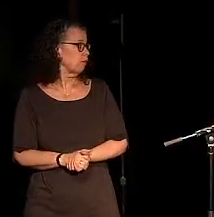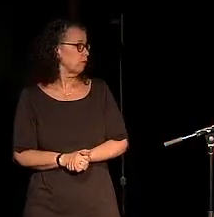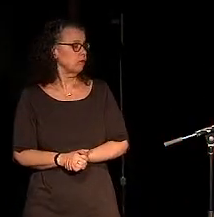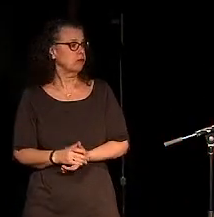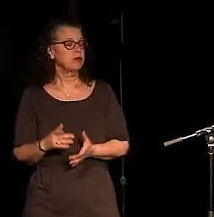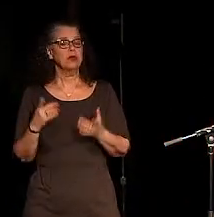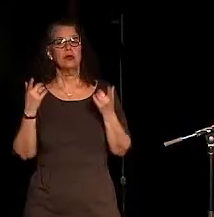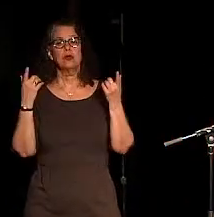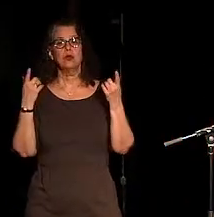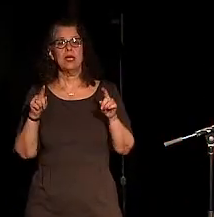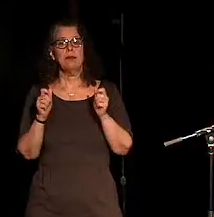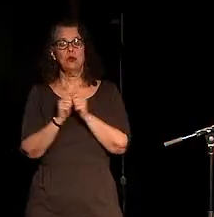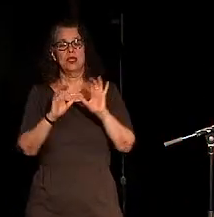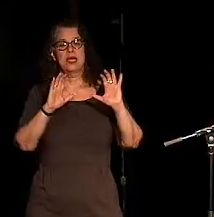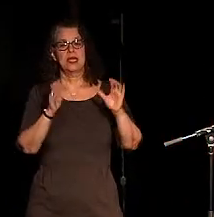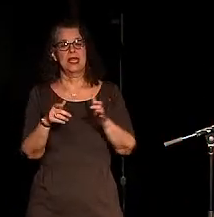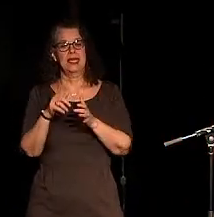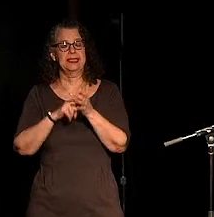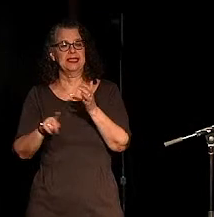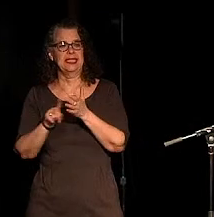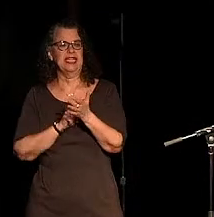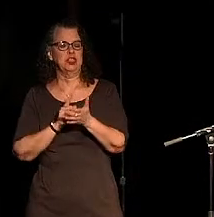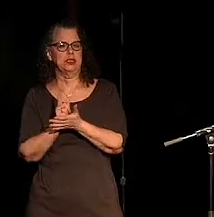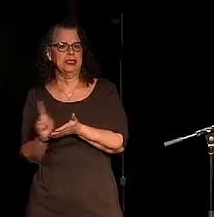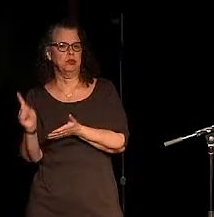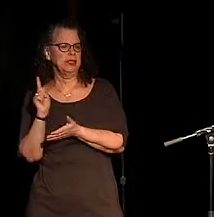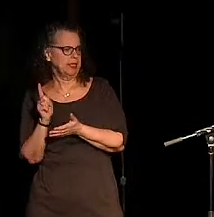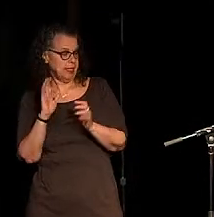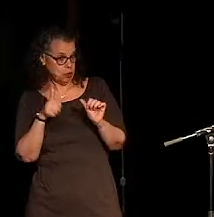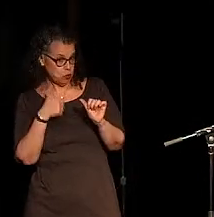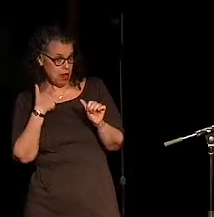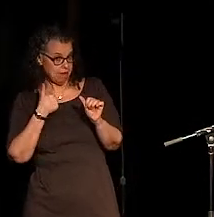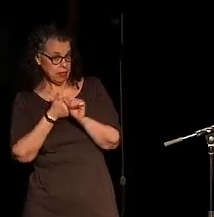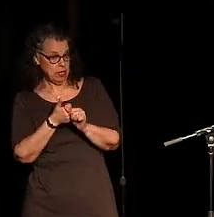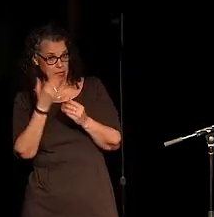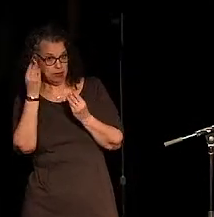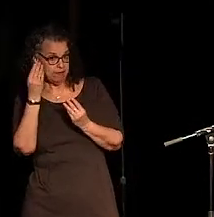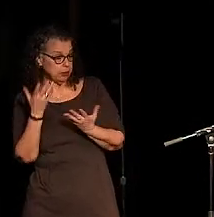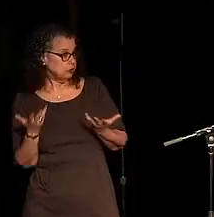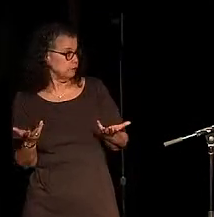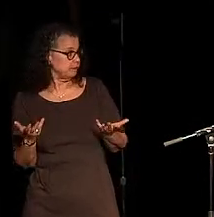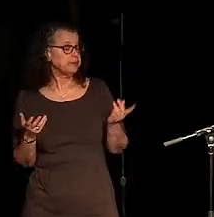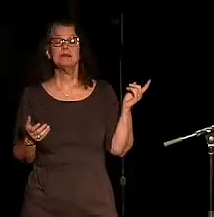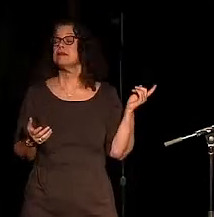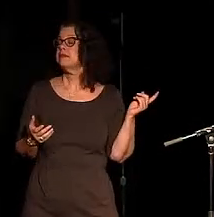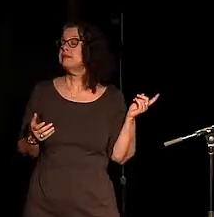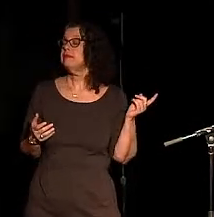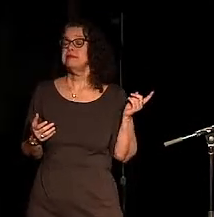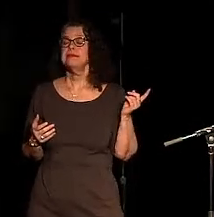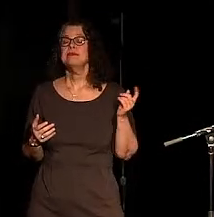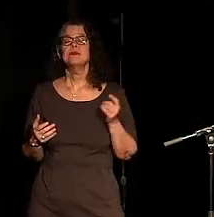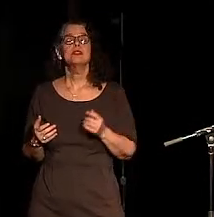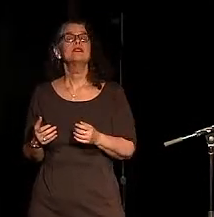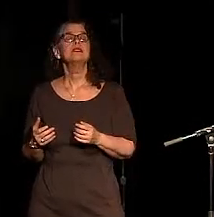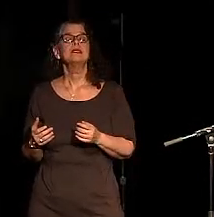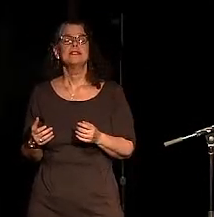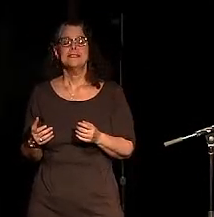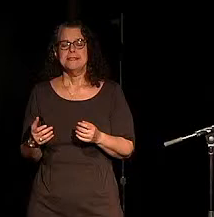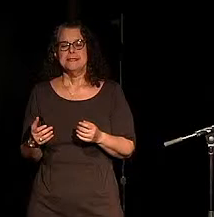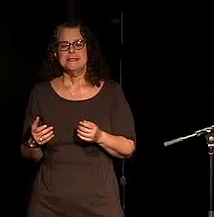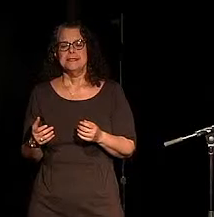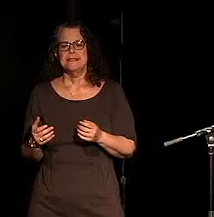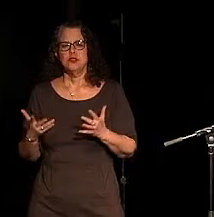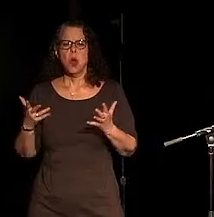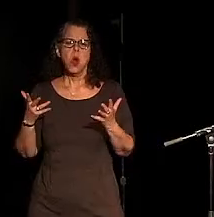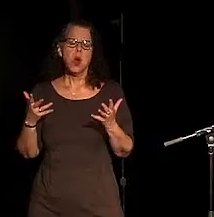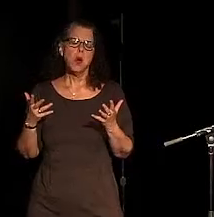What happened with class cancellations last week? Could you give us an update? So I am, and I want to